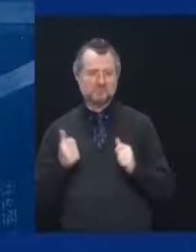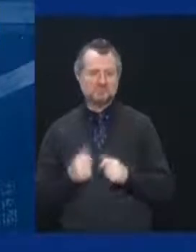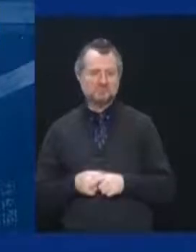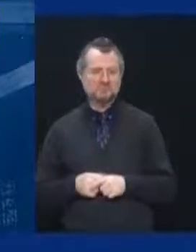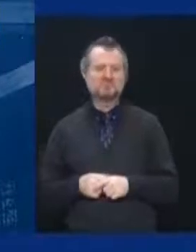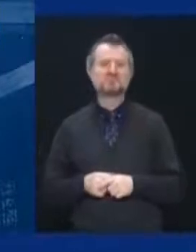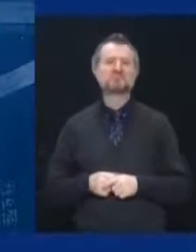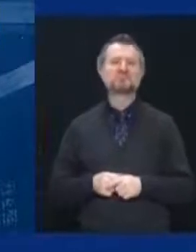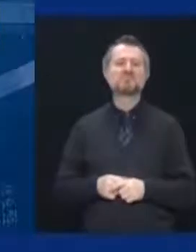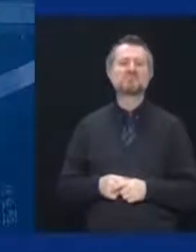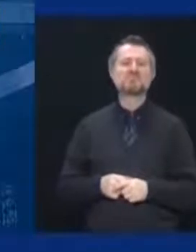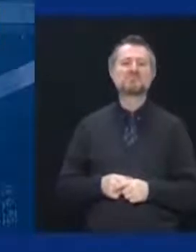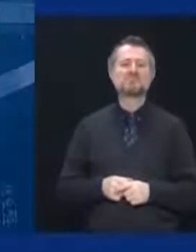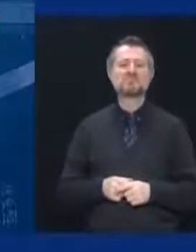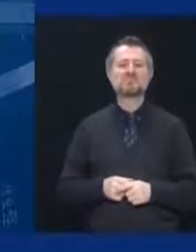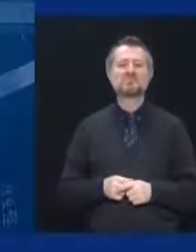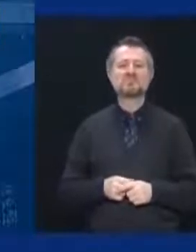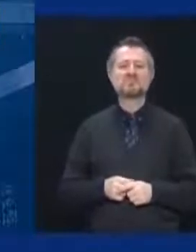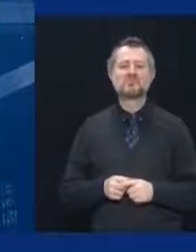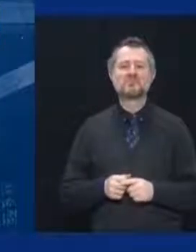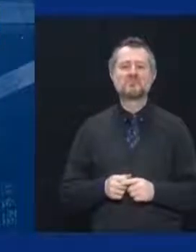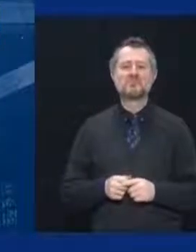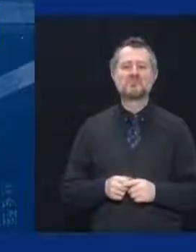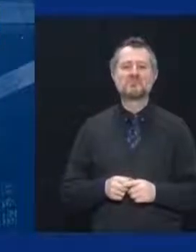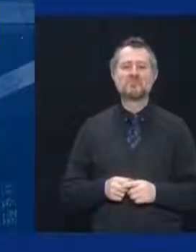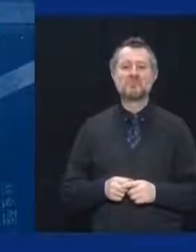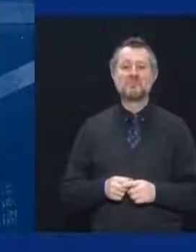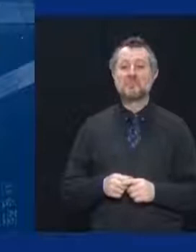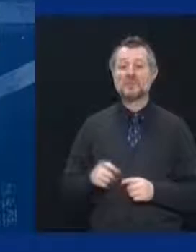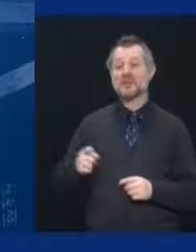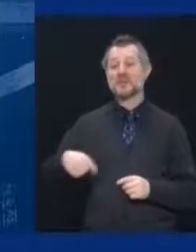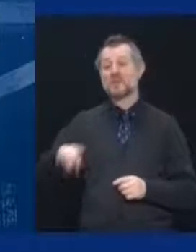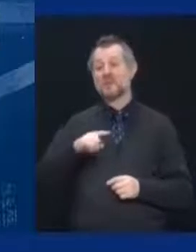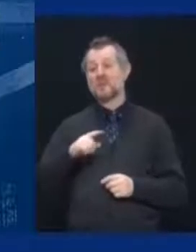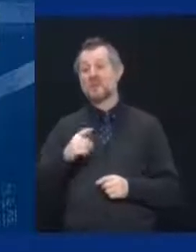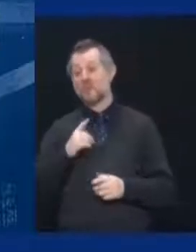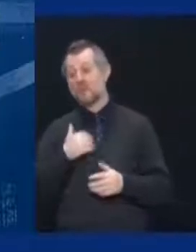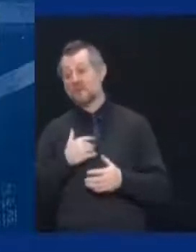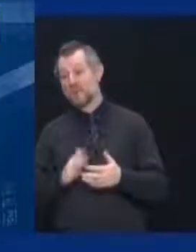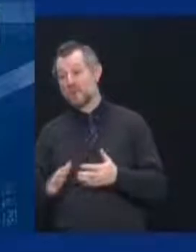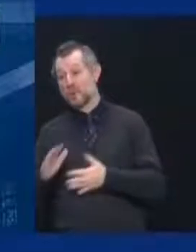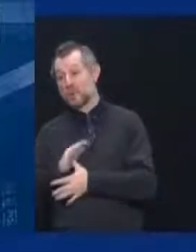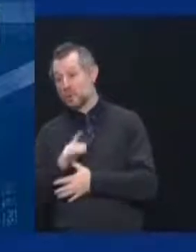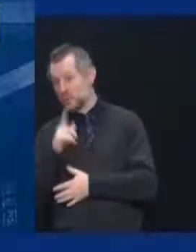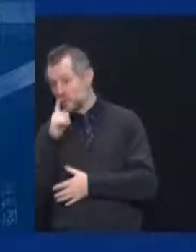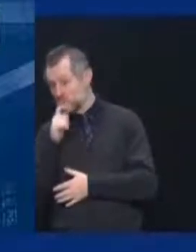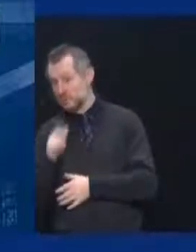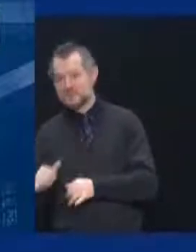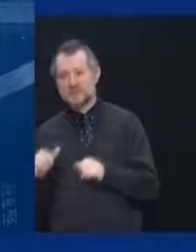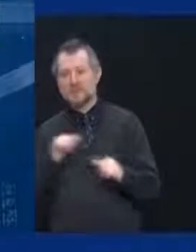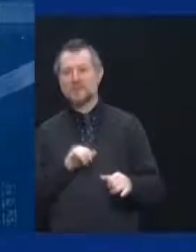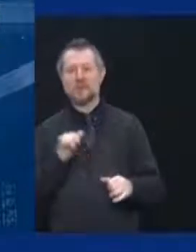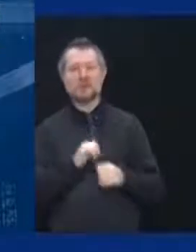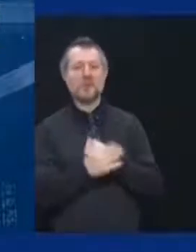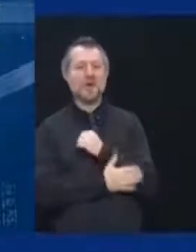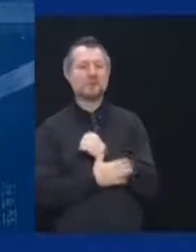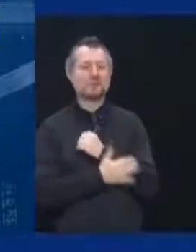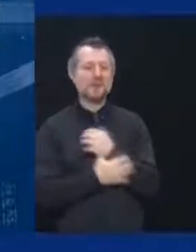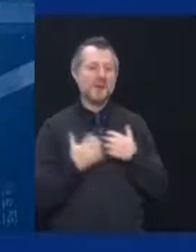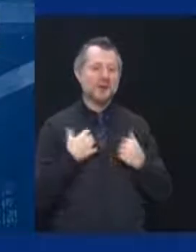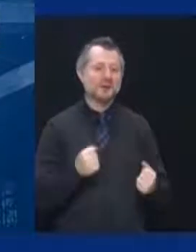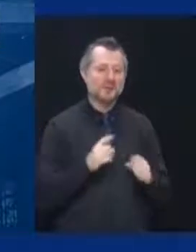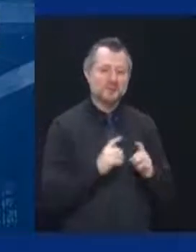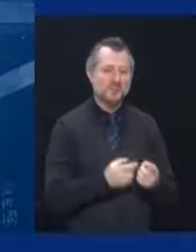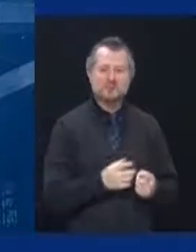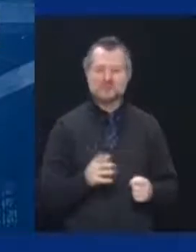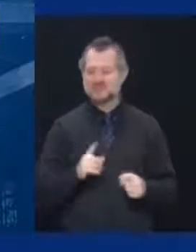effectively. They don't prioritize the way the county health departments have to, the city health department